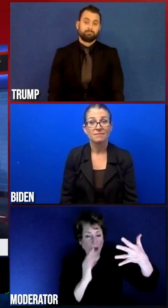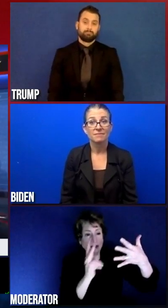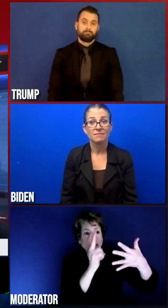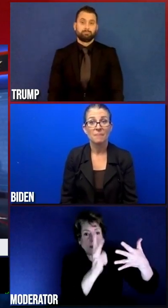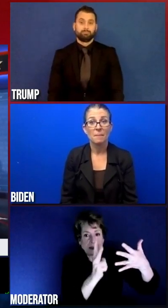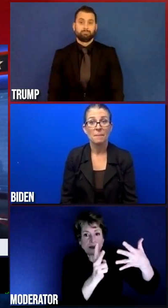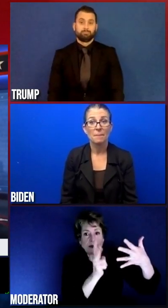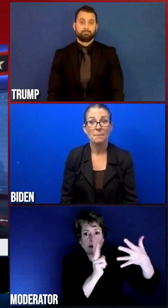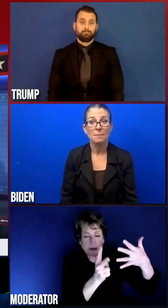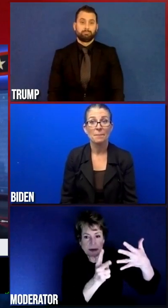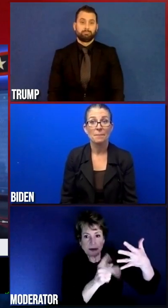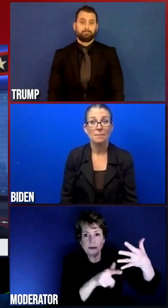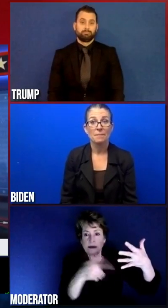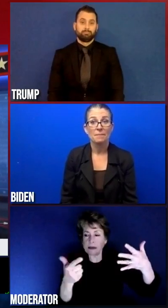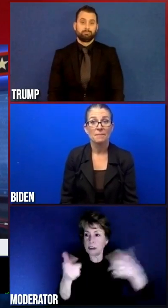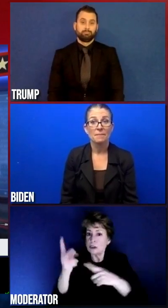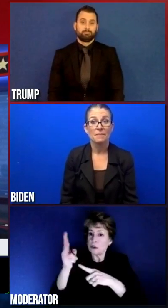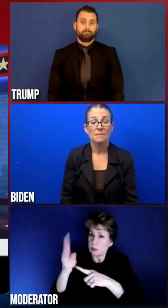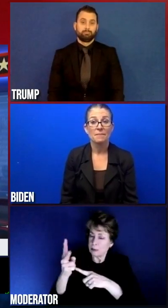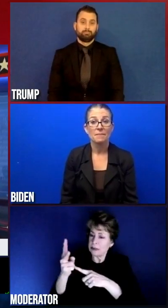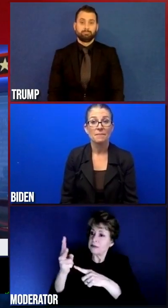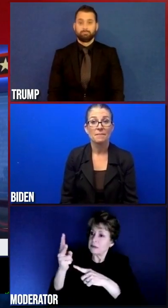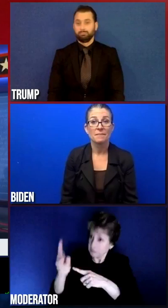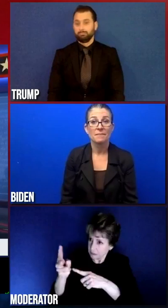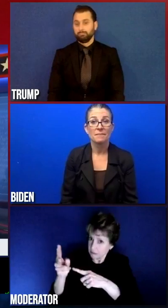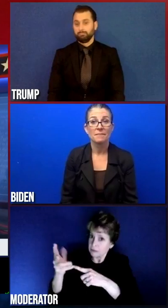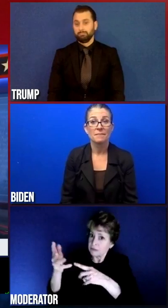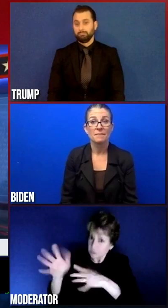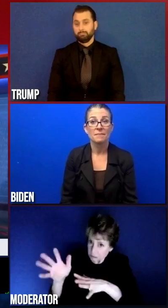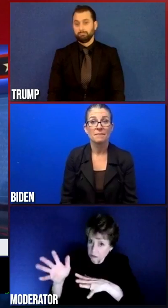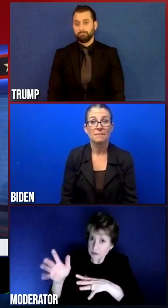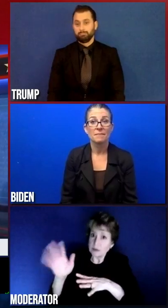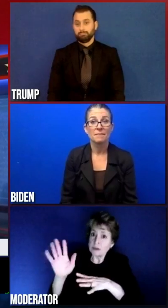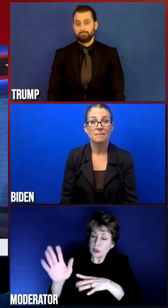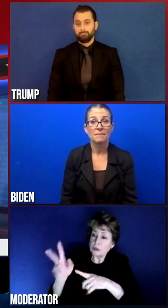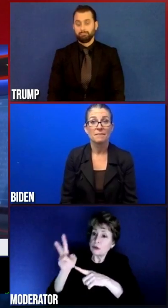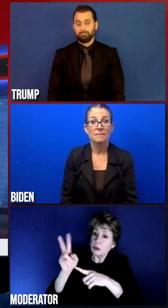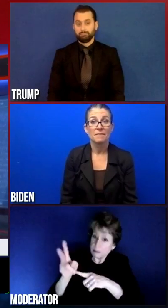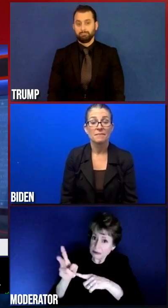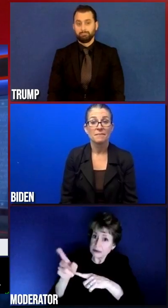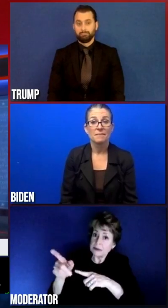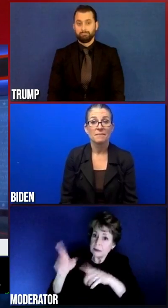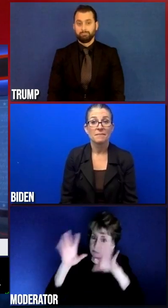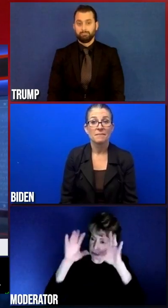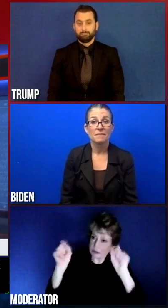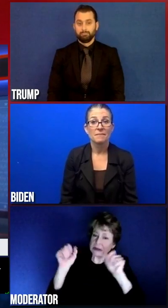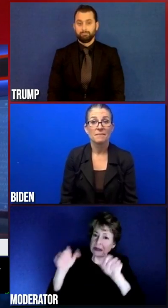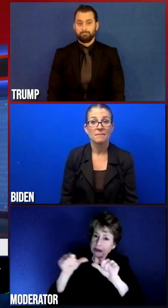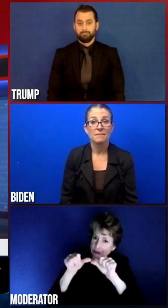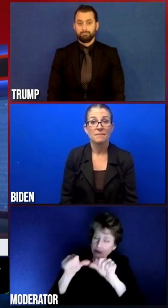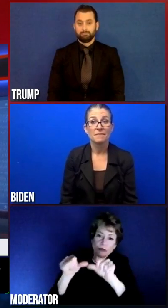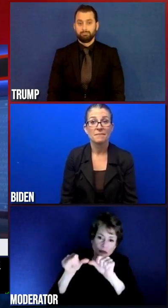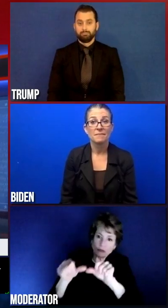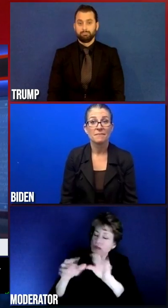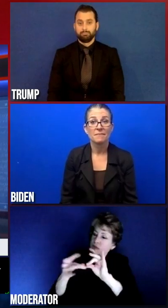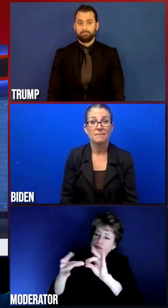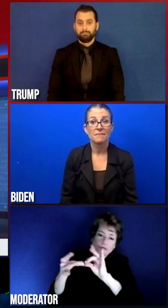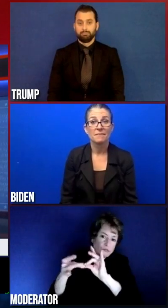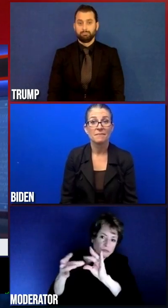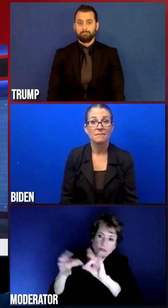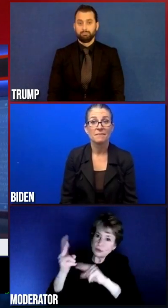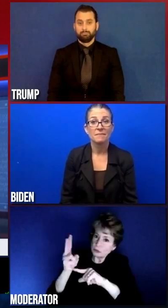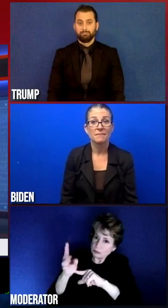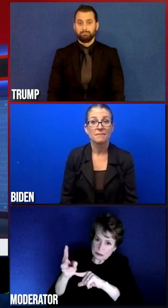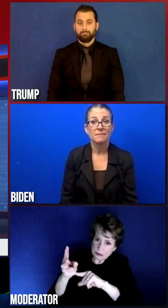2 uninterrupted minutes, Mr. President, you can say anything you want. I'm going to ask a question about race, but if you want to answer about something else, go ahead.